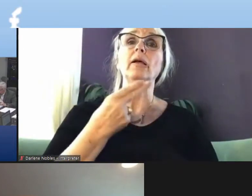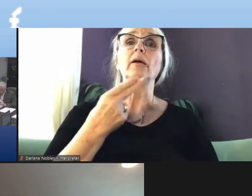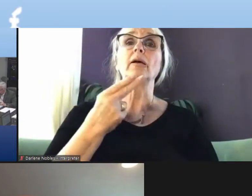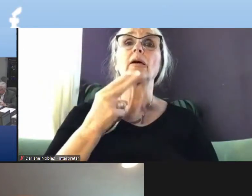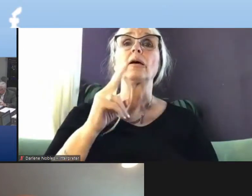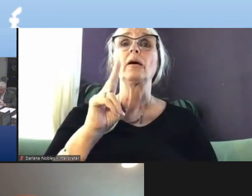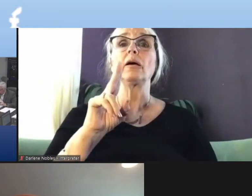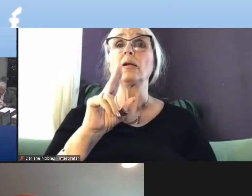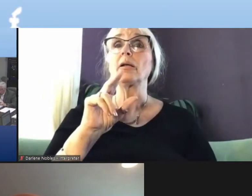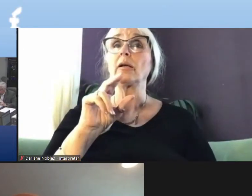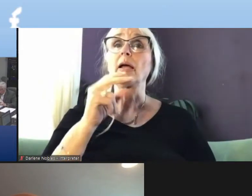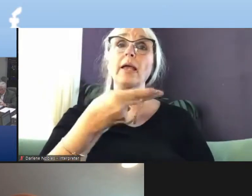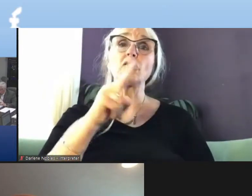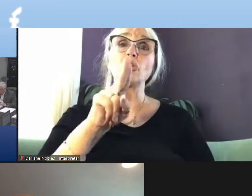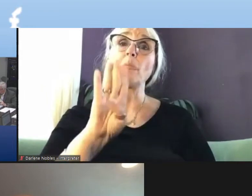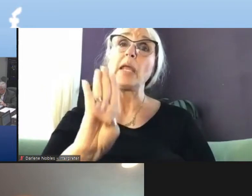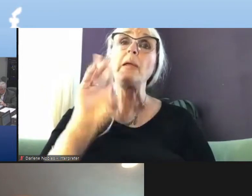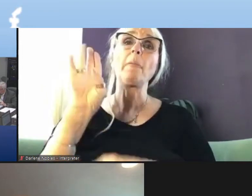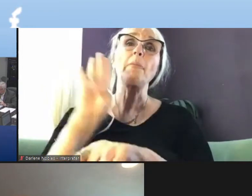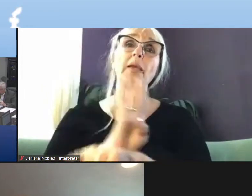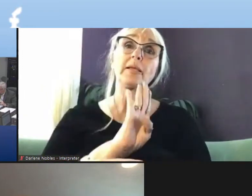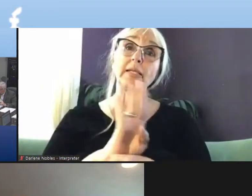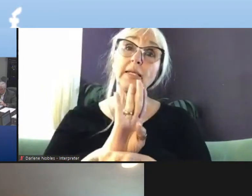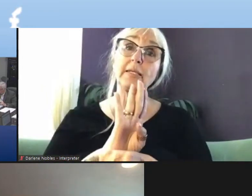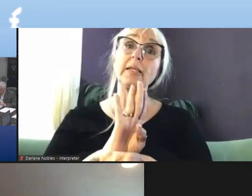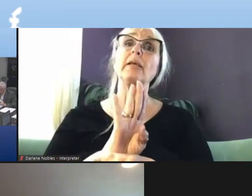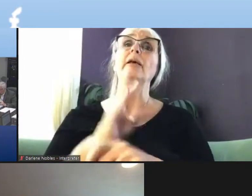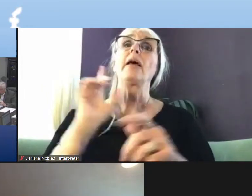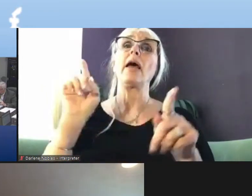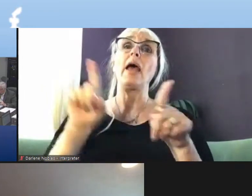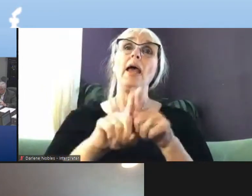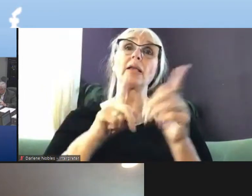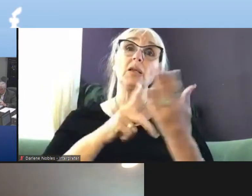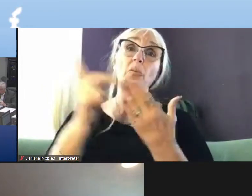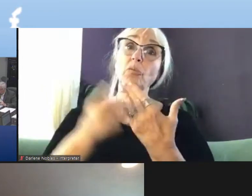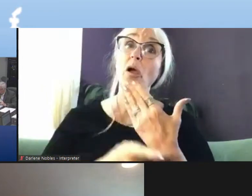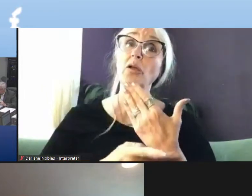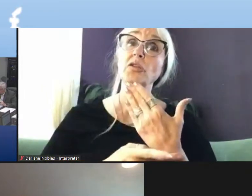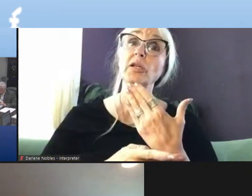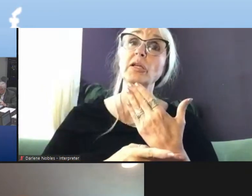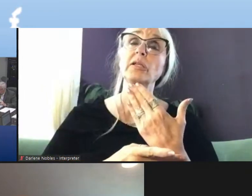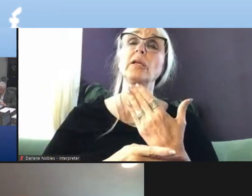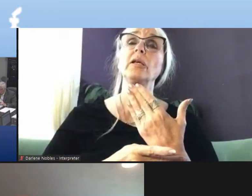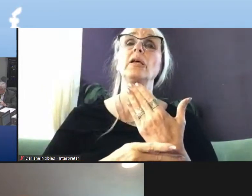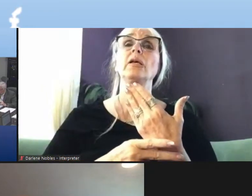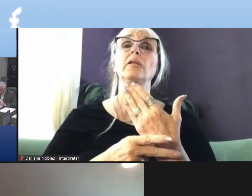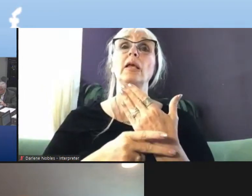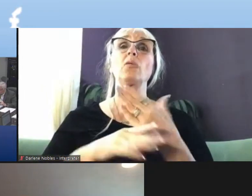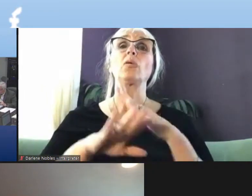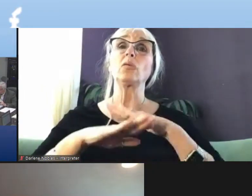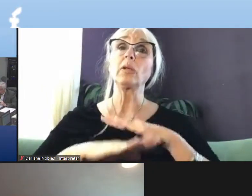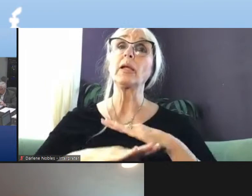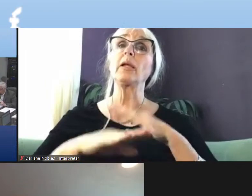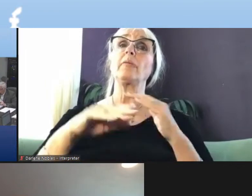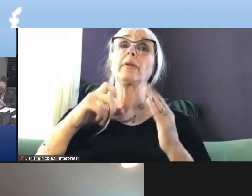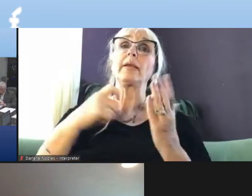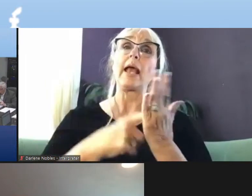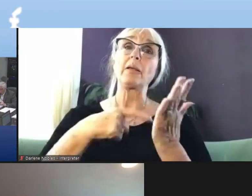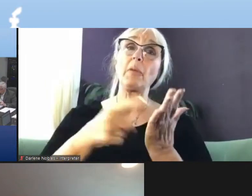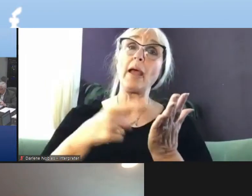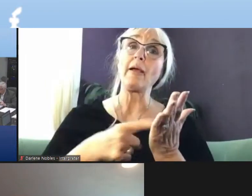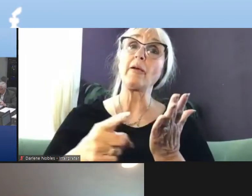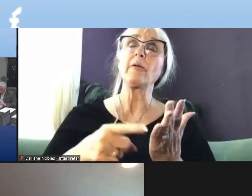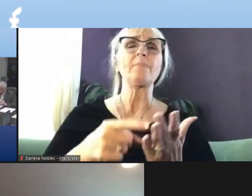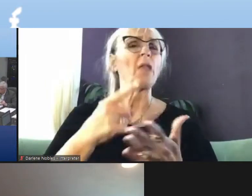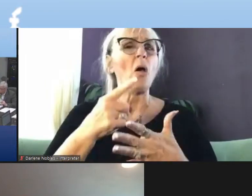underutilized businesses? Does the project relieve taxpayers for paying for a solution? What scope